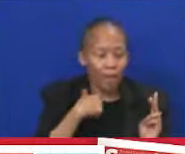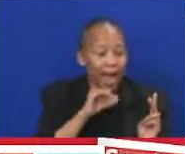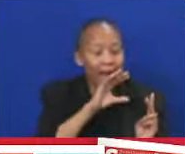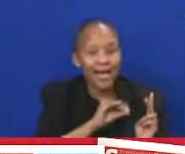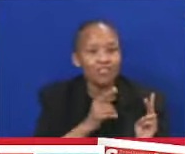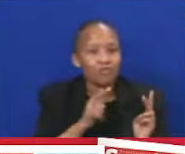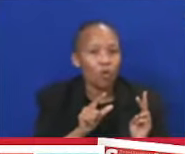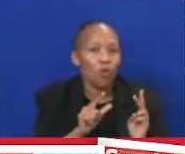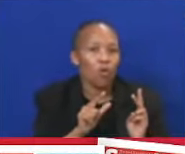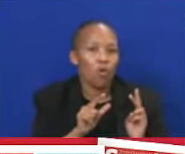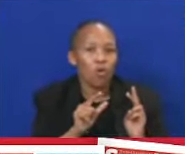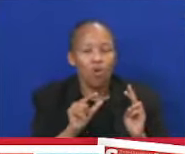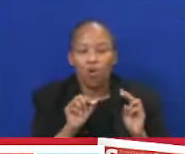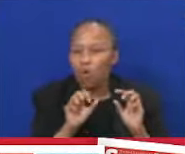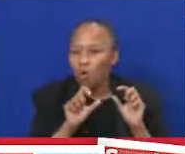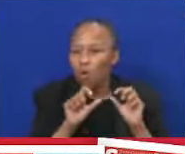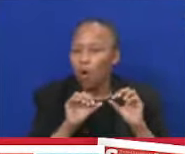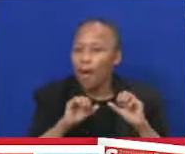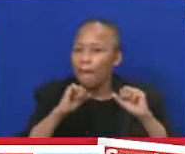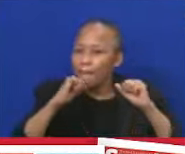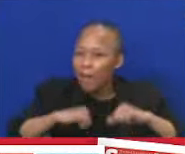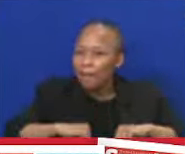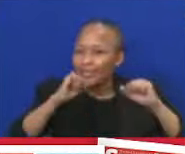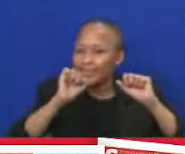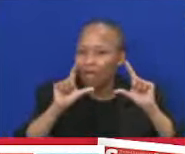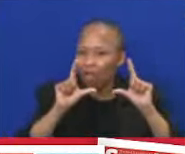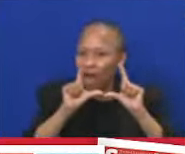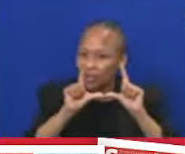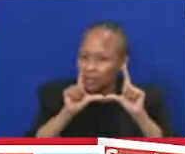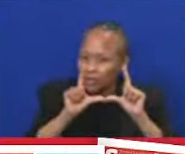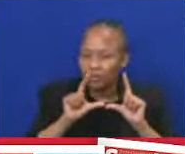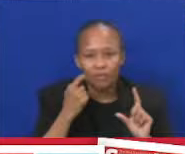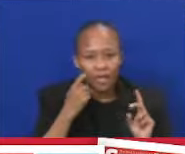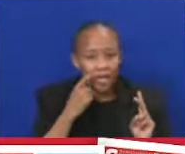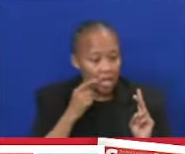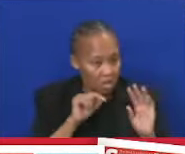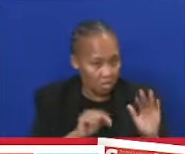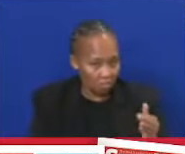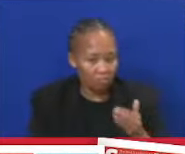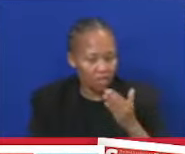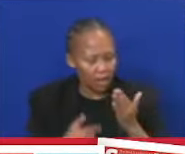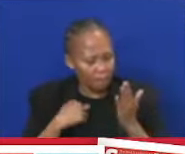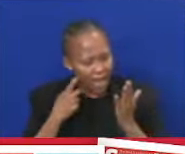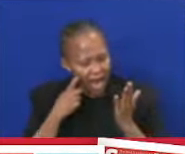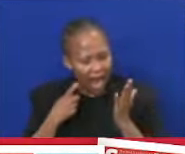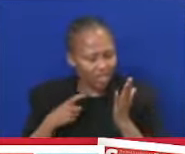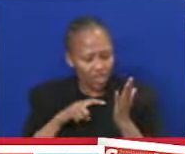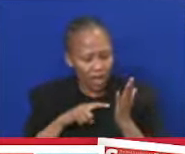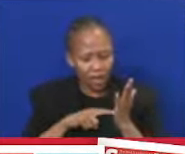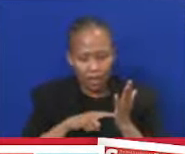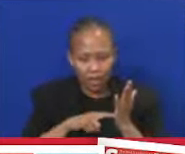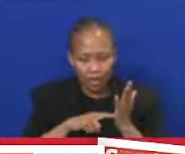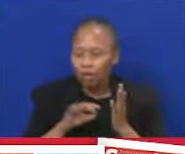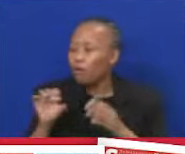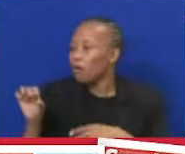at the permits of the firearms, the serial numbers... Before you